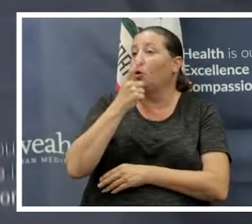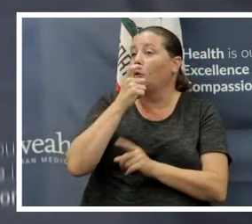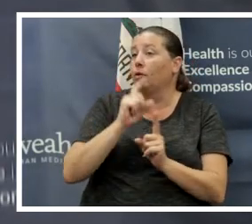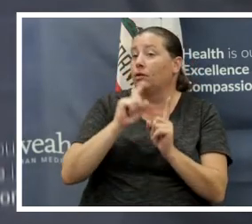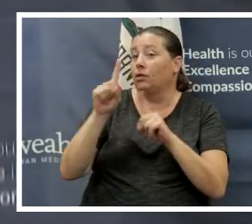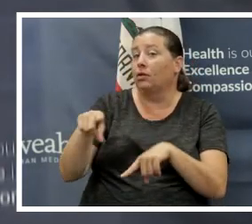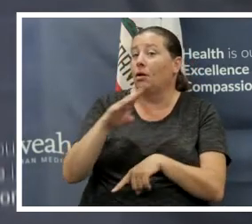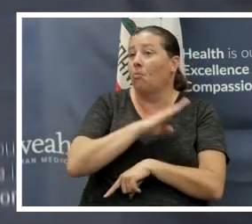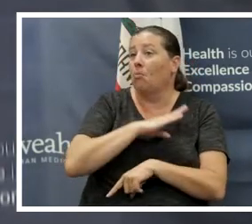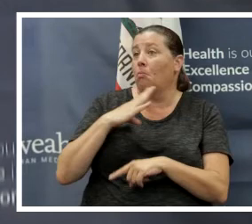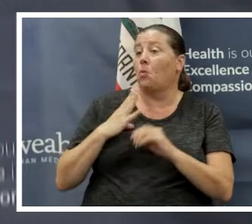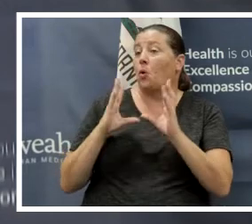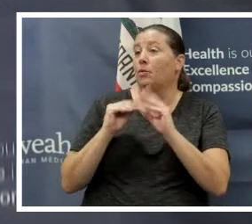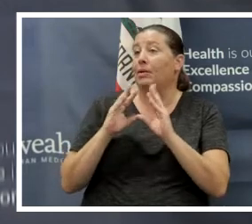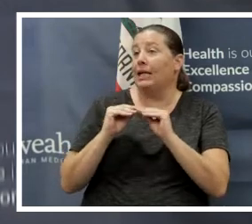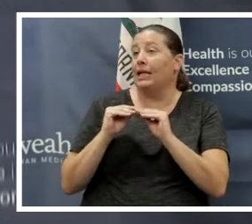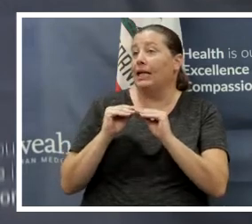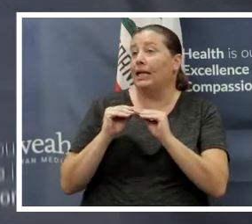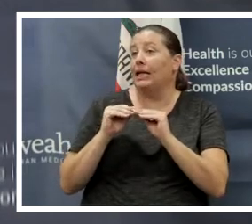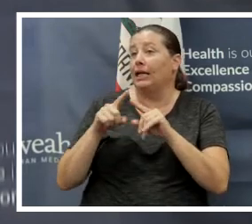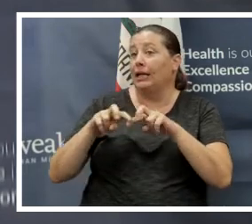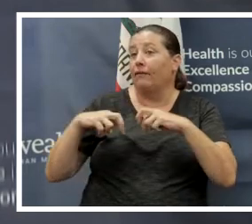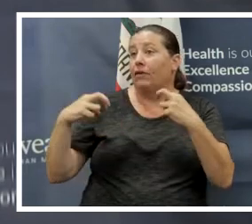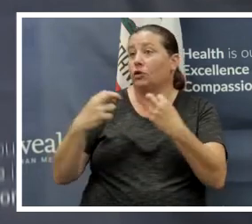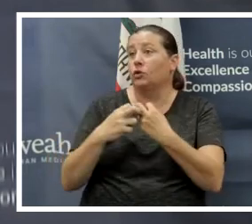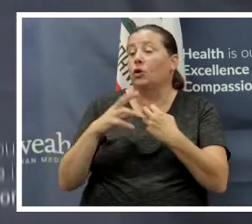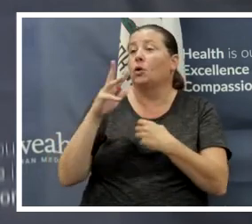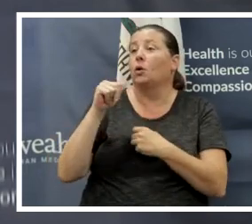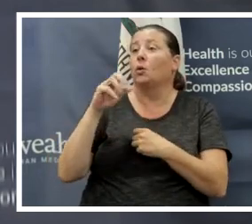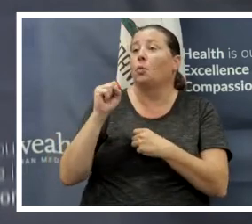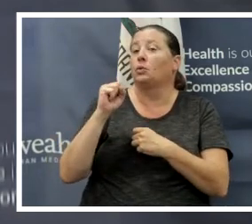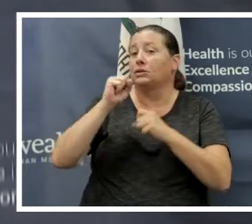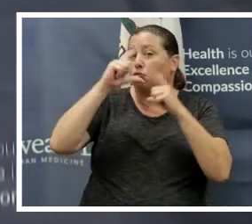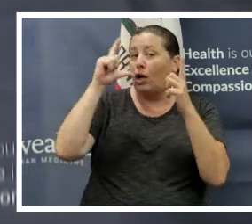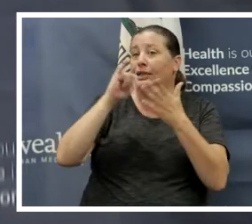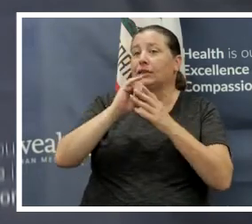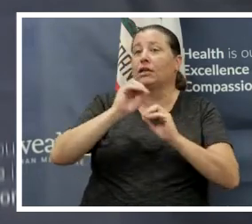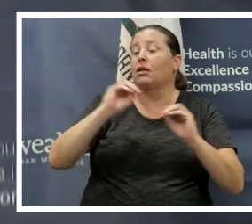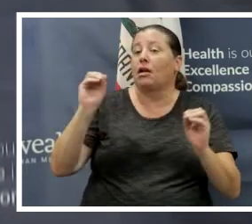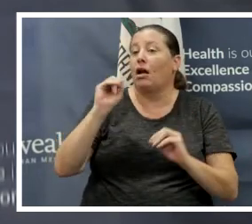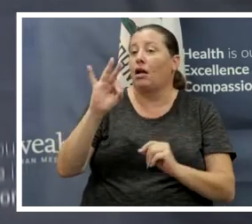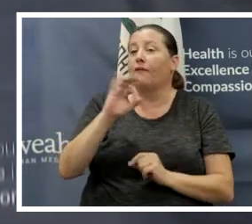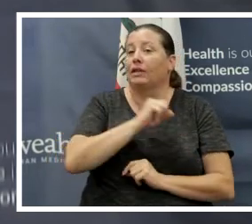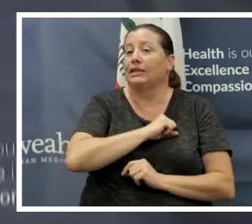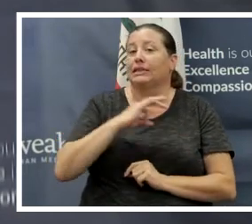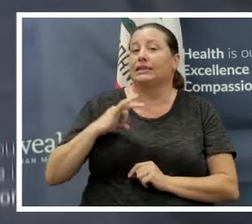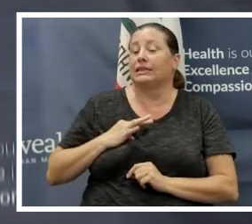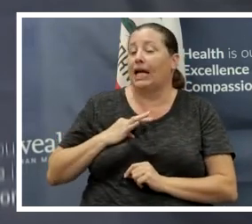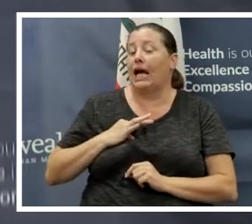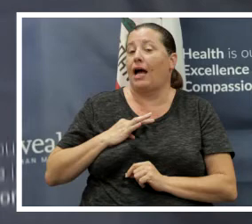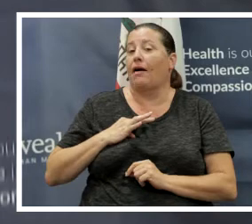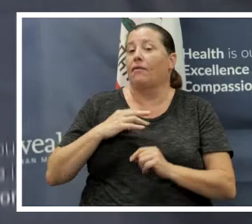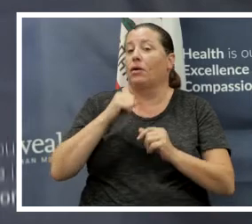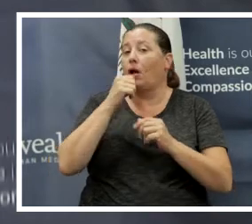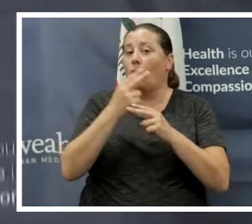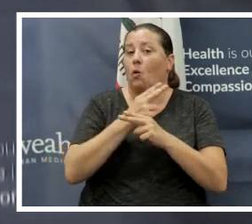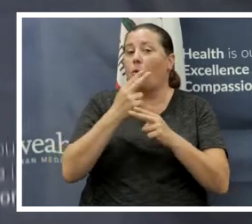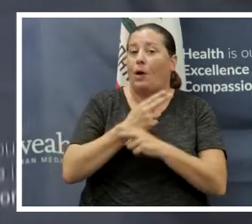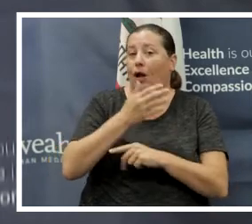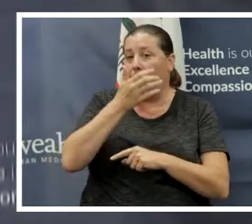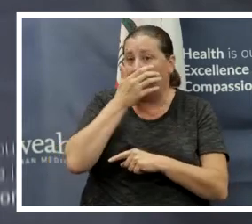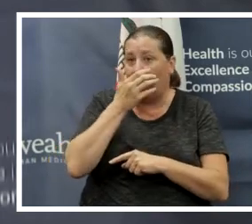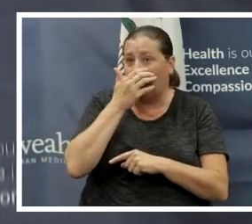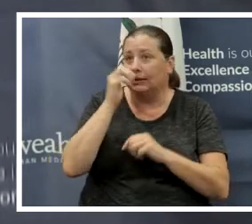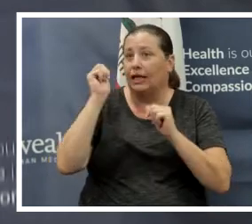meeting virtually was surprised that none of the board members or staff were wearing masks. He asked, can Mr. Herbst and Mr. House explain